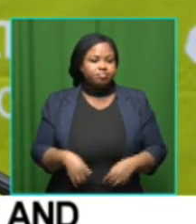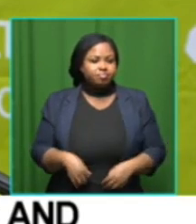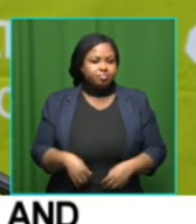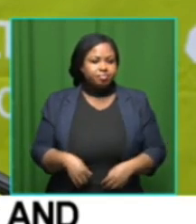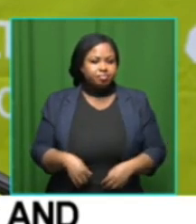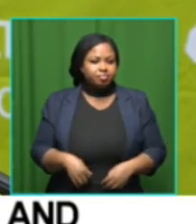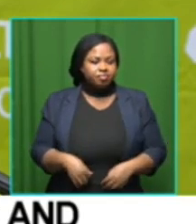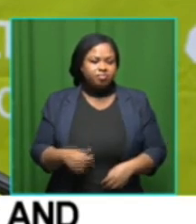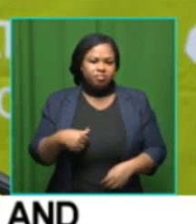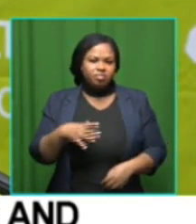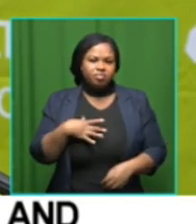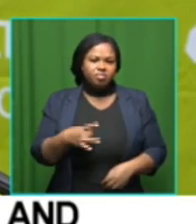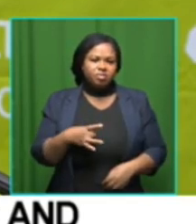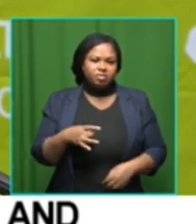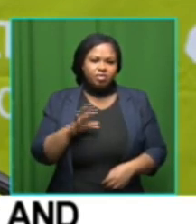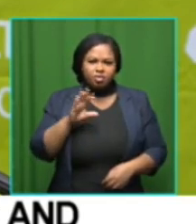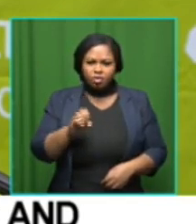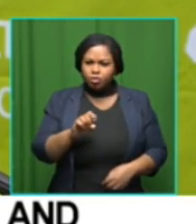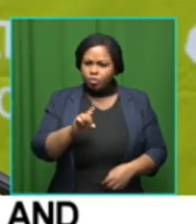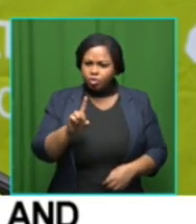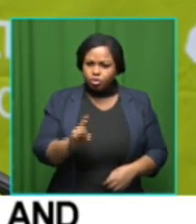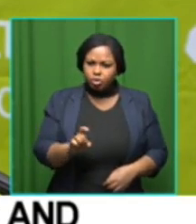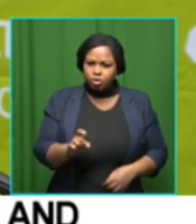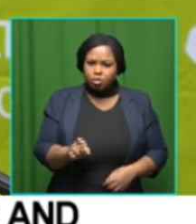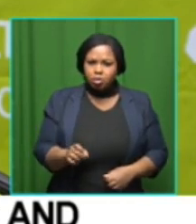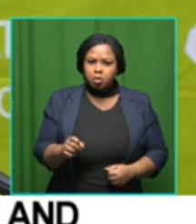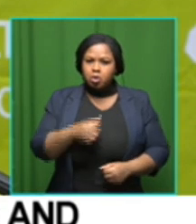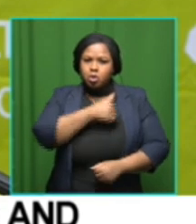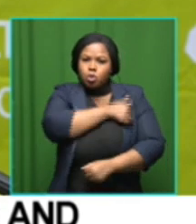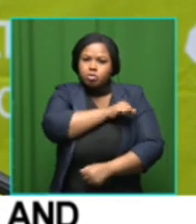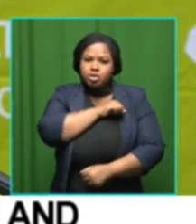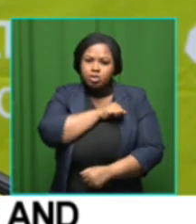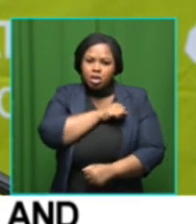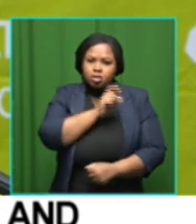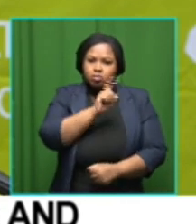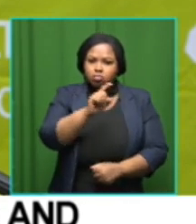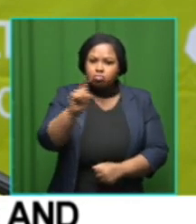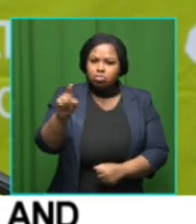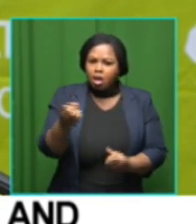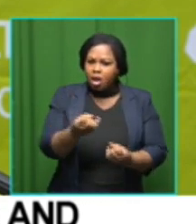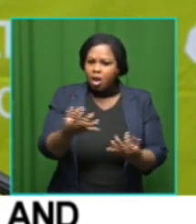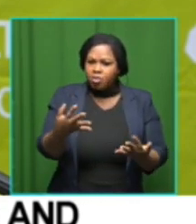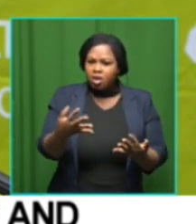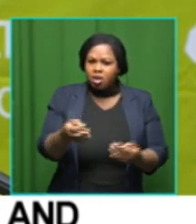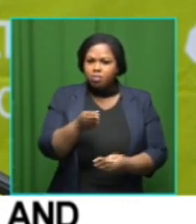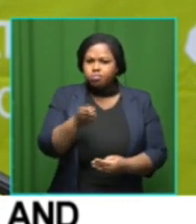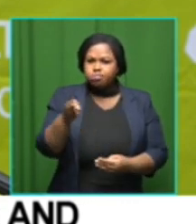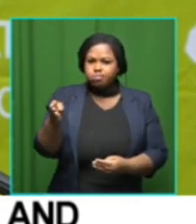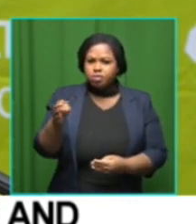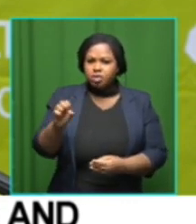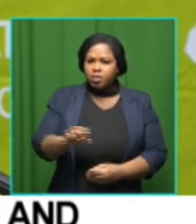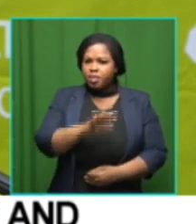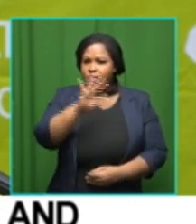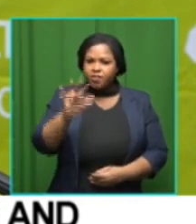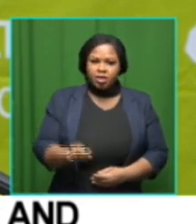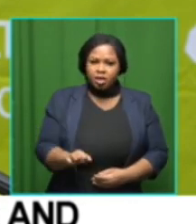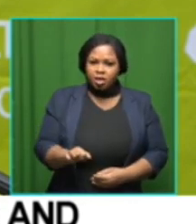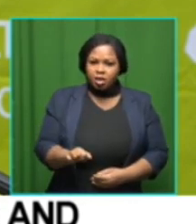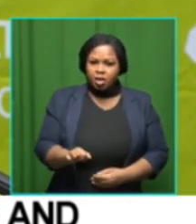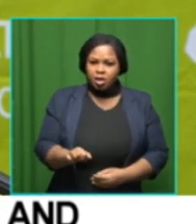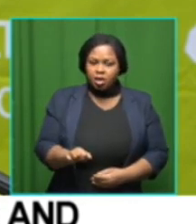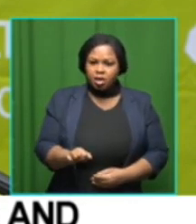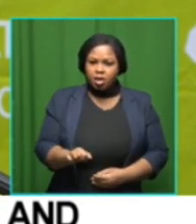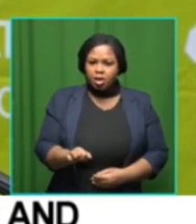I'd like to know how many beds of hospital are currently available in South Africa, both on the private and public